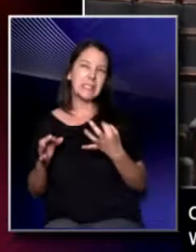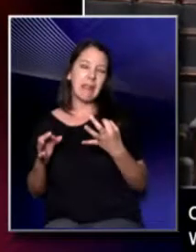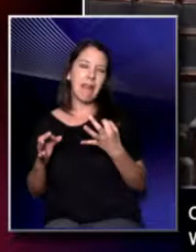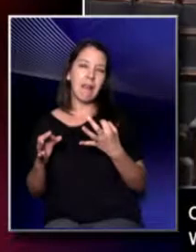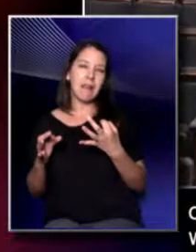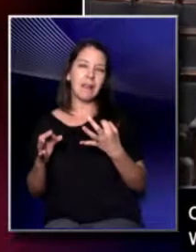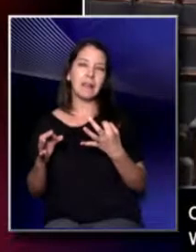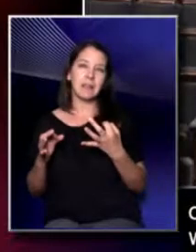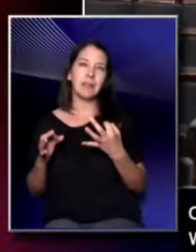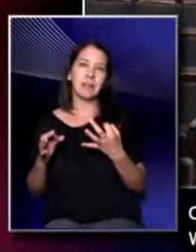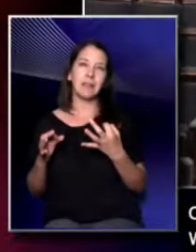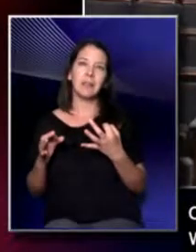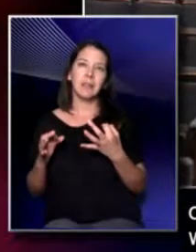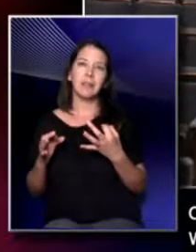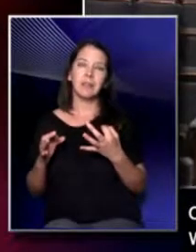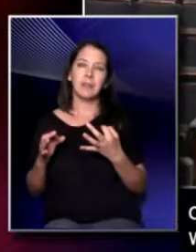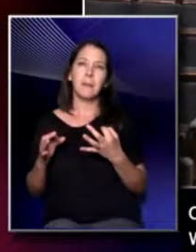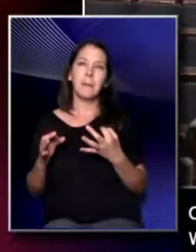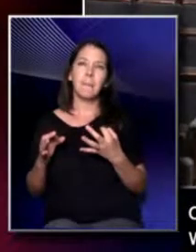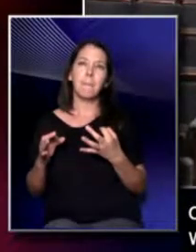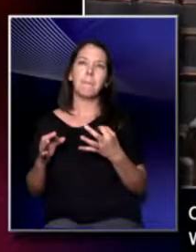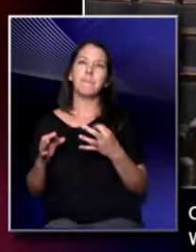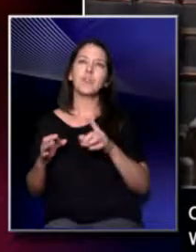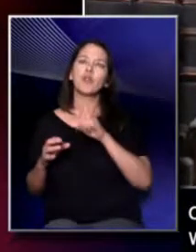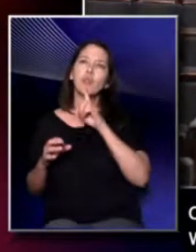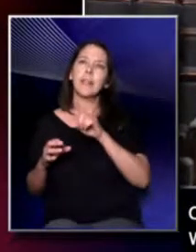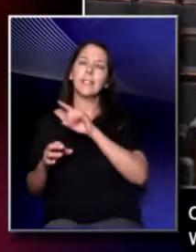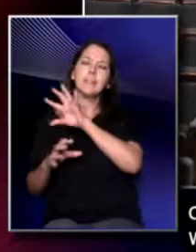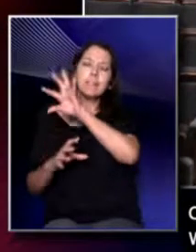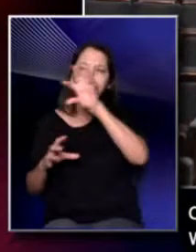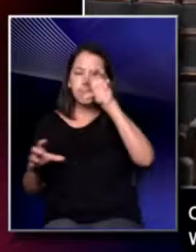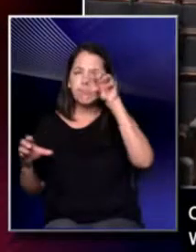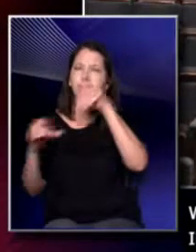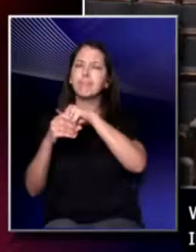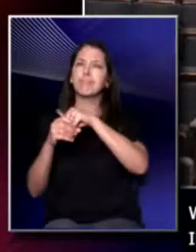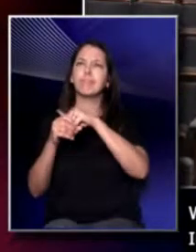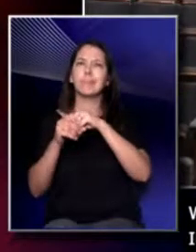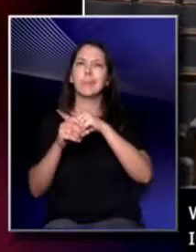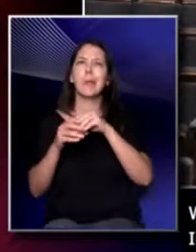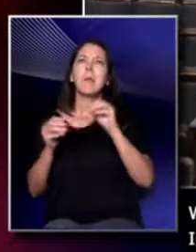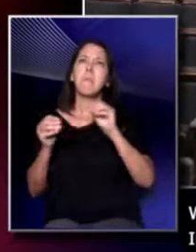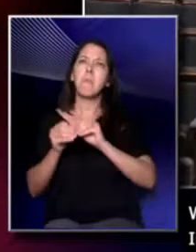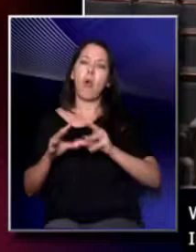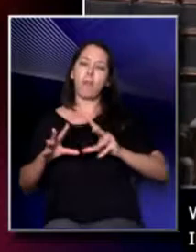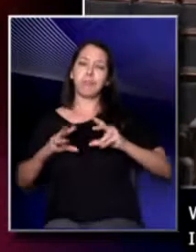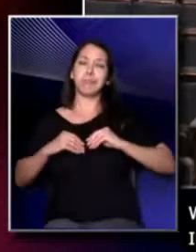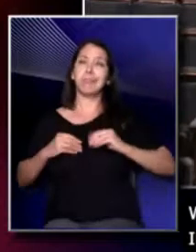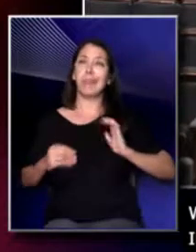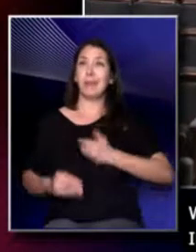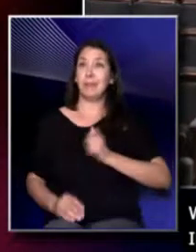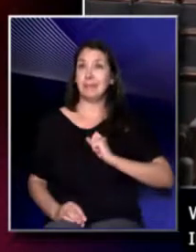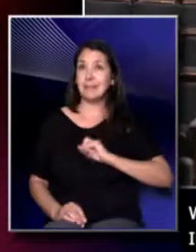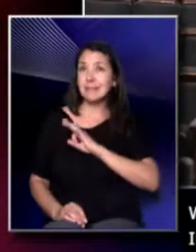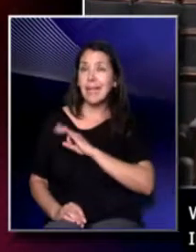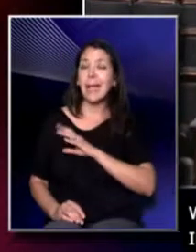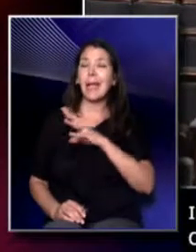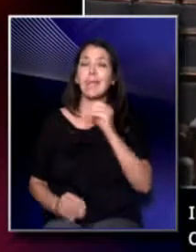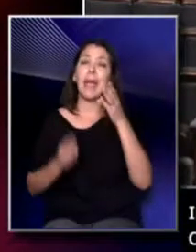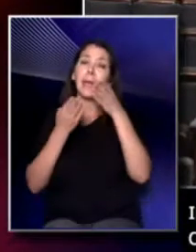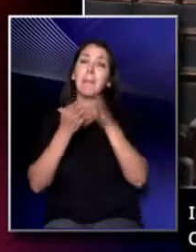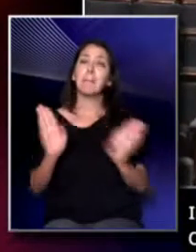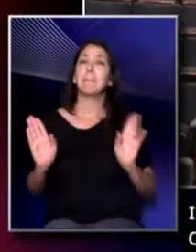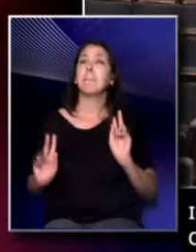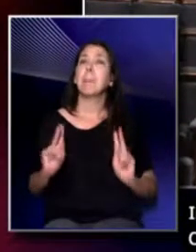would be more inclusive, more welcoming of our students and our staff members as well as the public